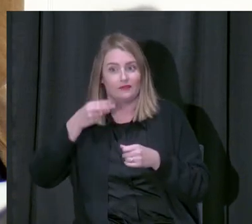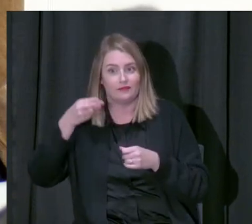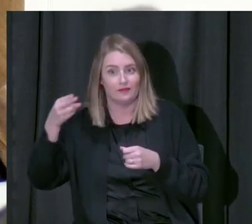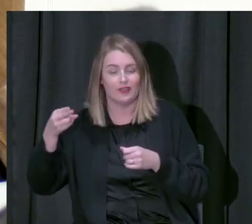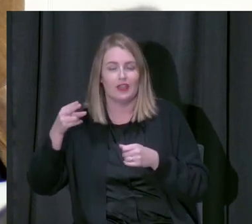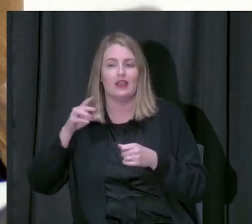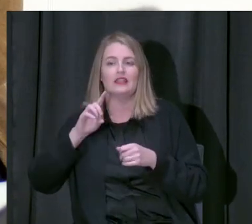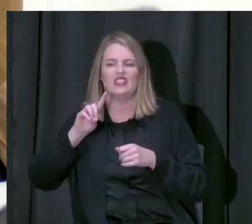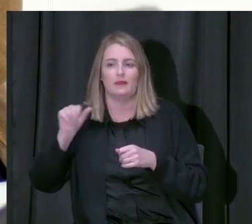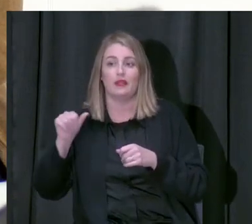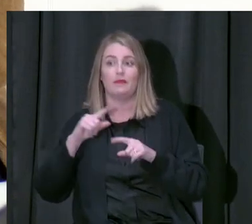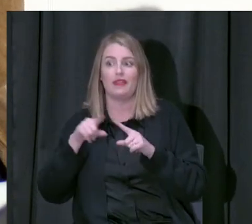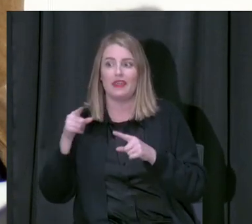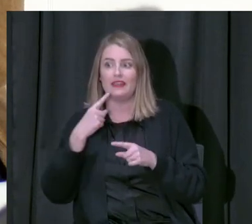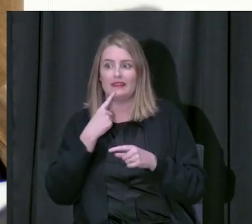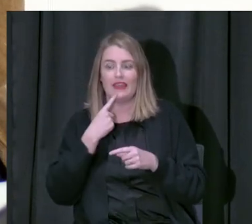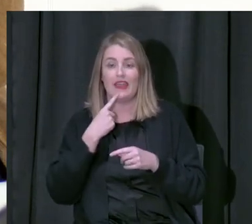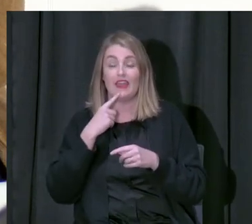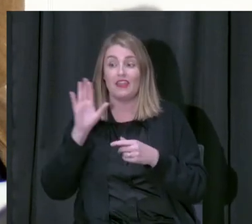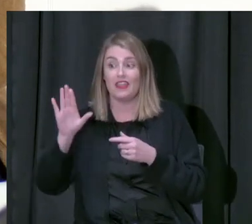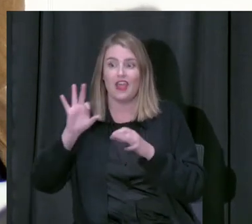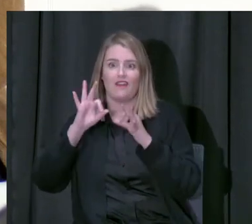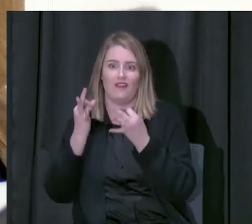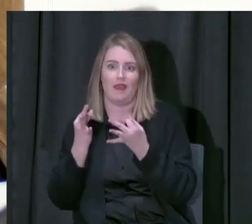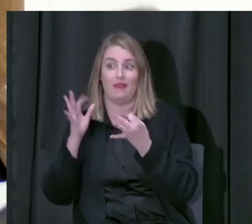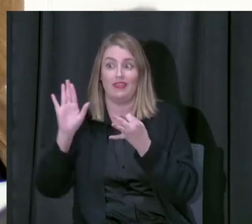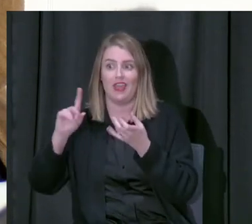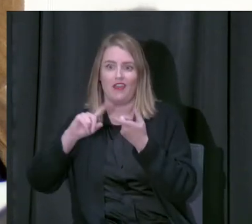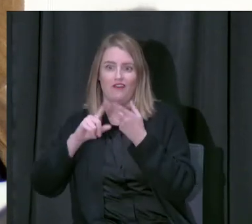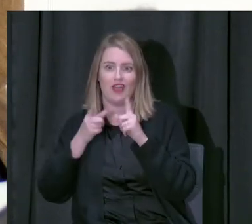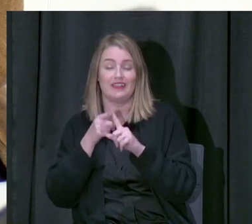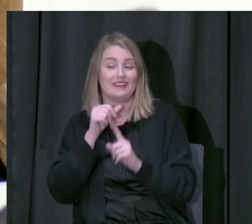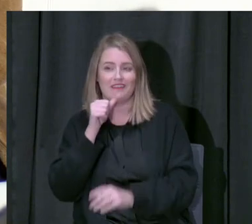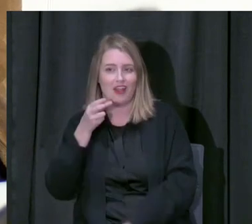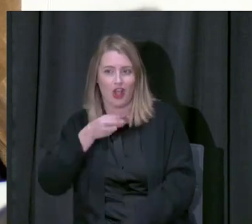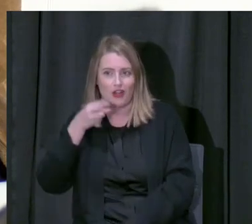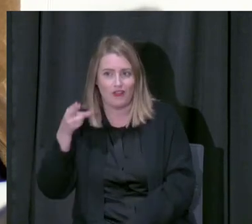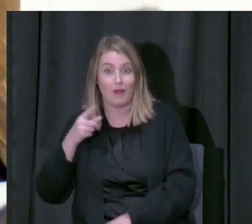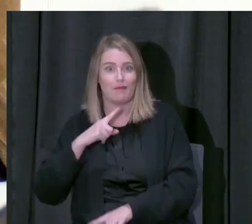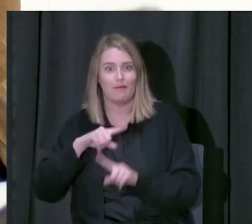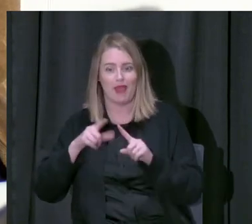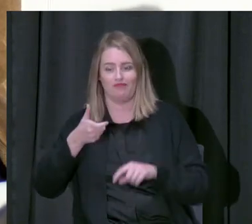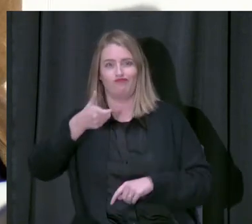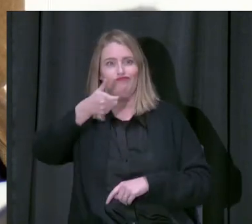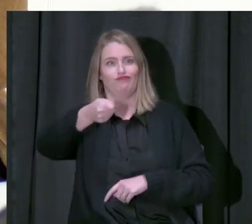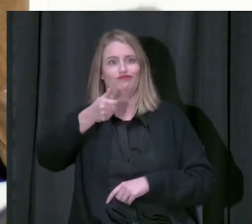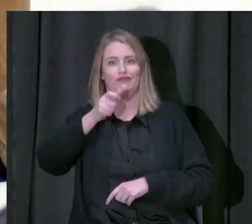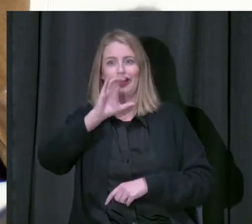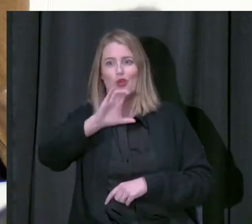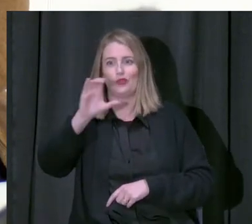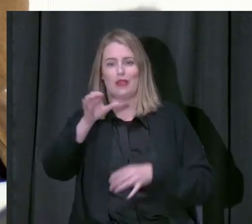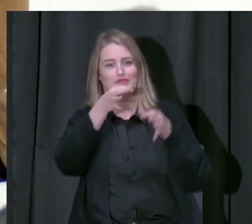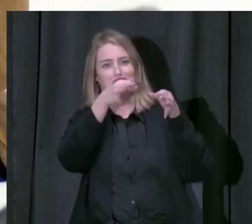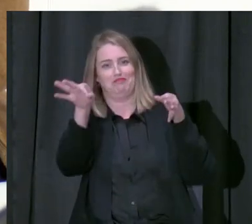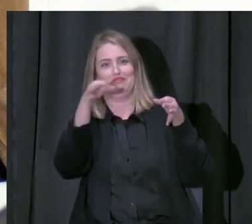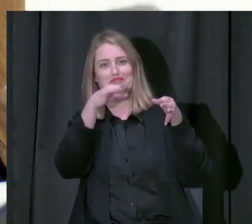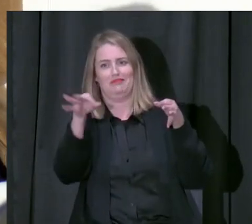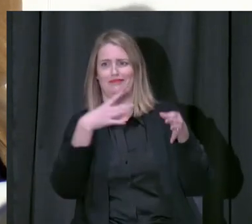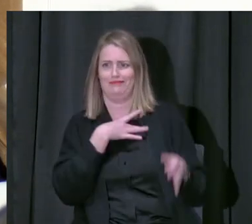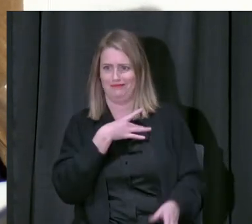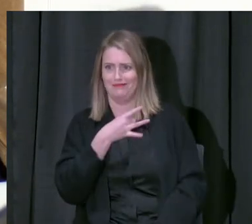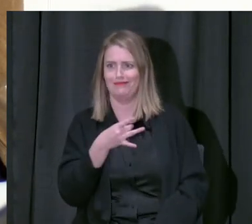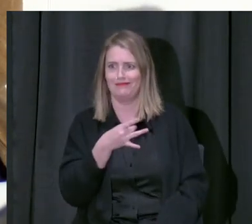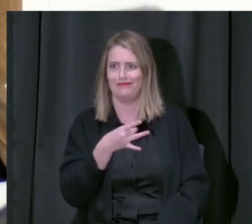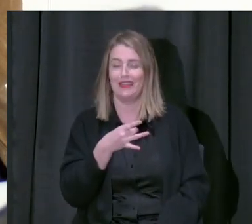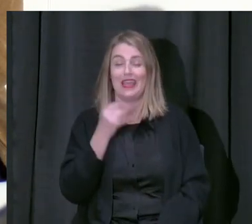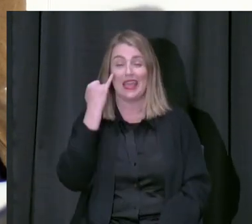disabilities, tell us that their families and friends who are not hard of hearing also like to turn it off, especially in certain settings such as, you